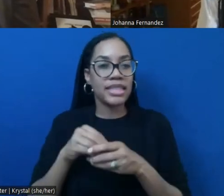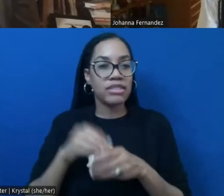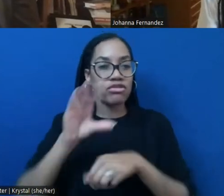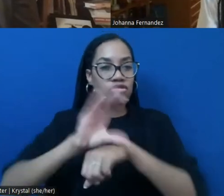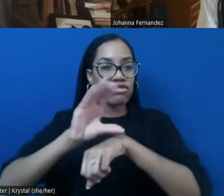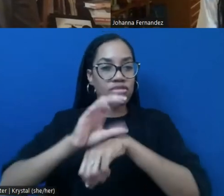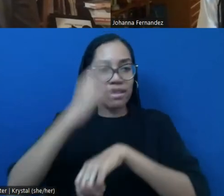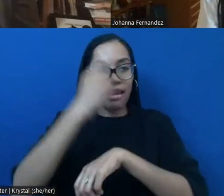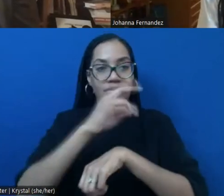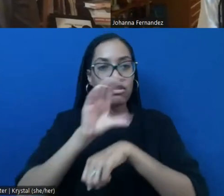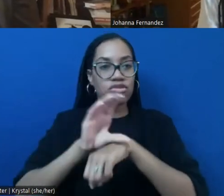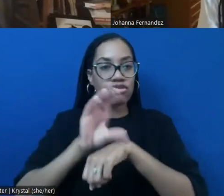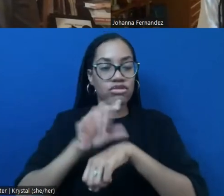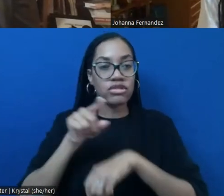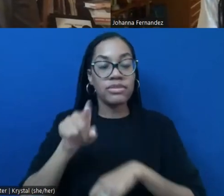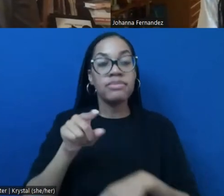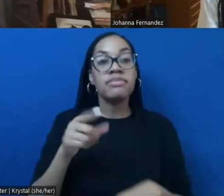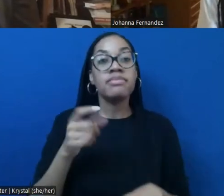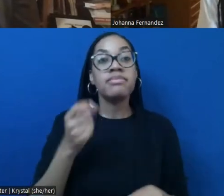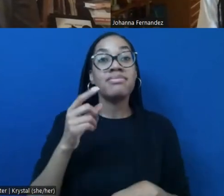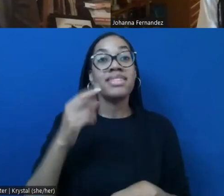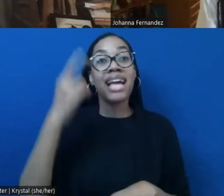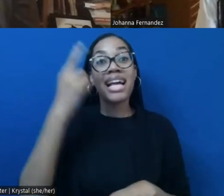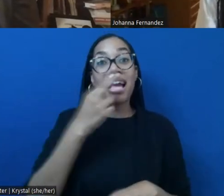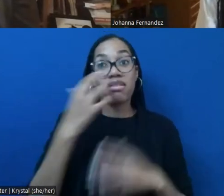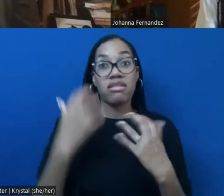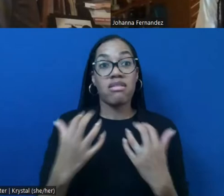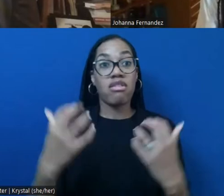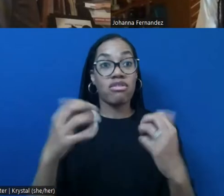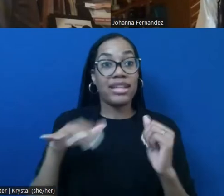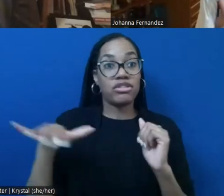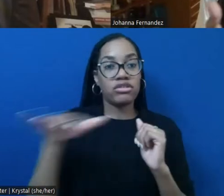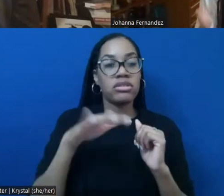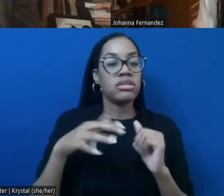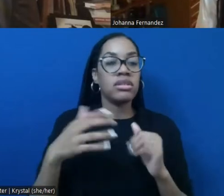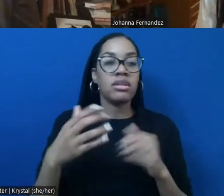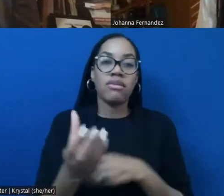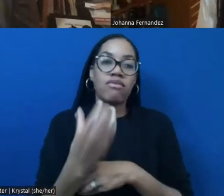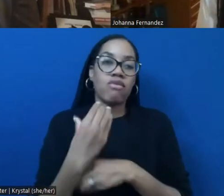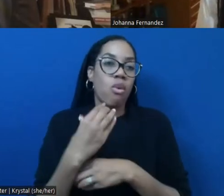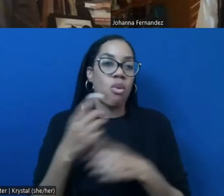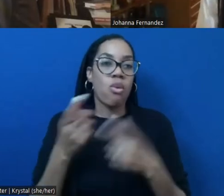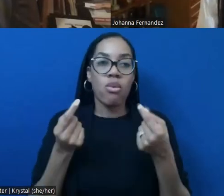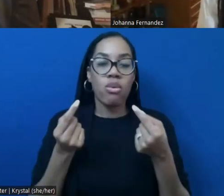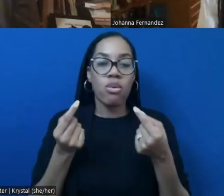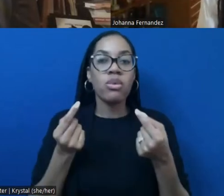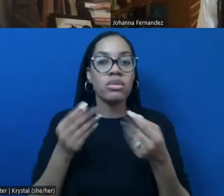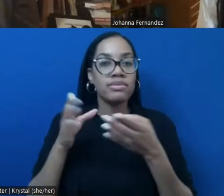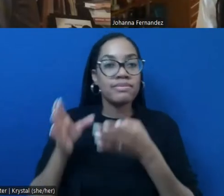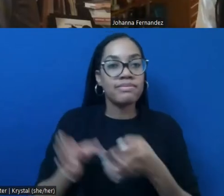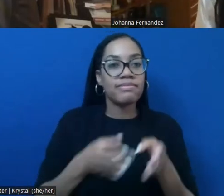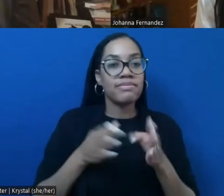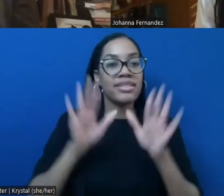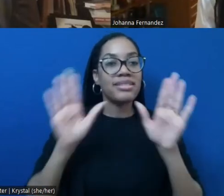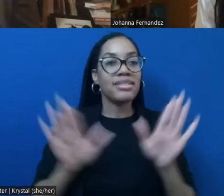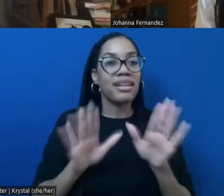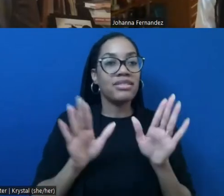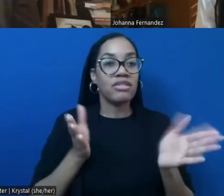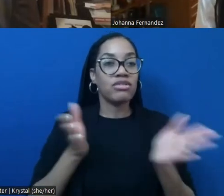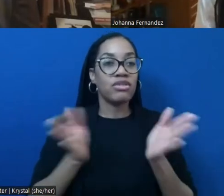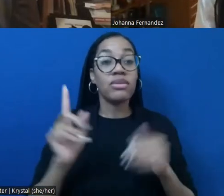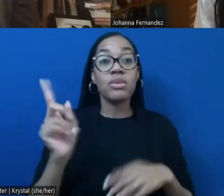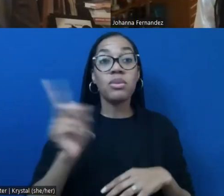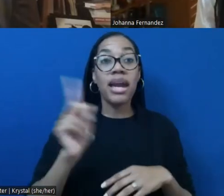the Catholic congregation is forced to organize its Sunday services in the